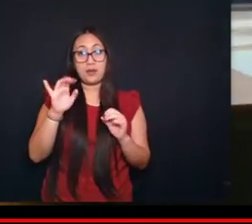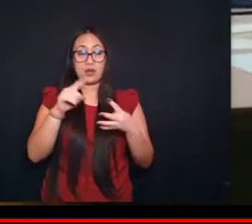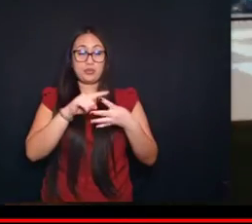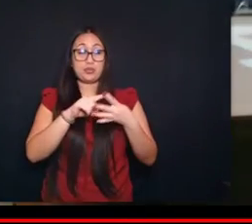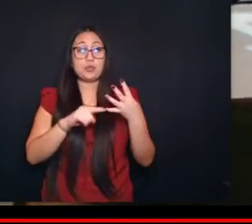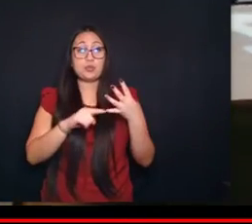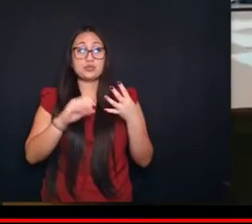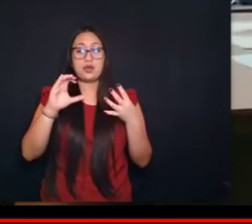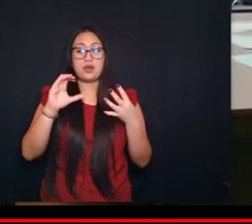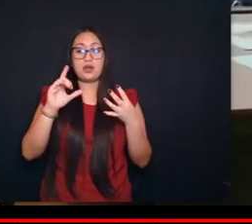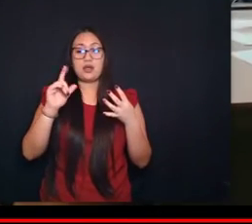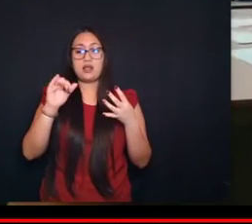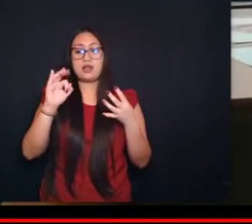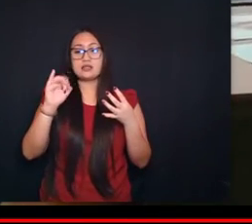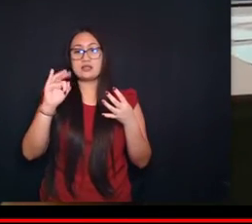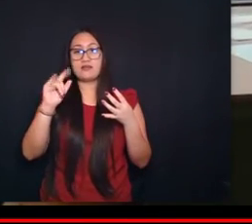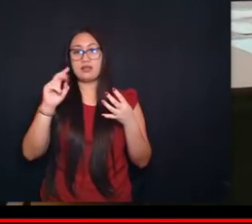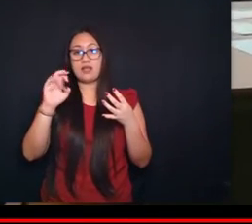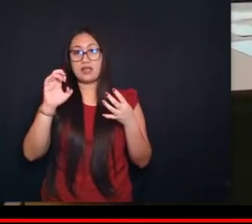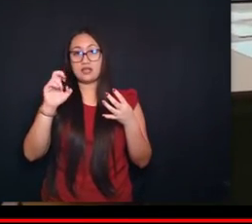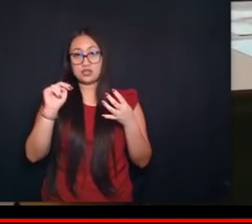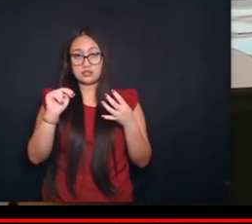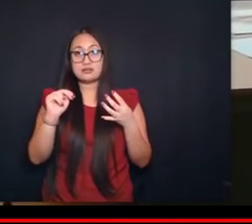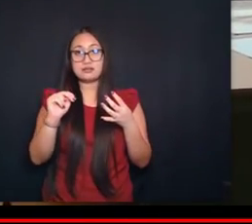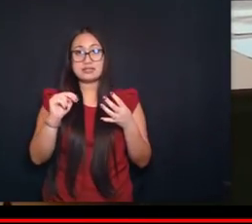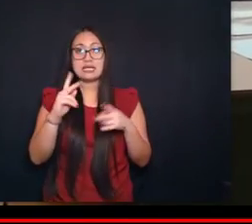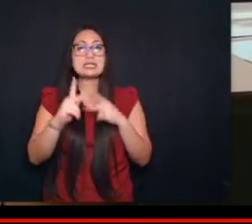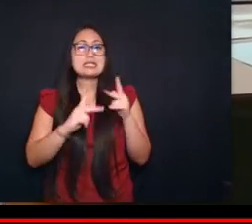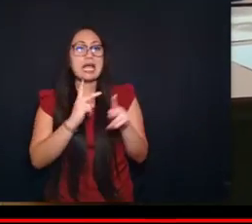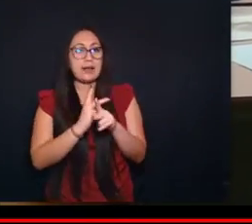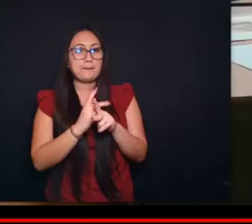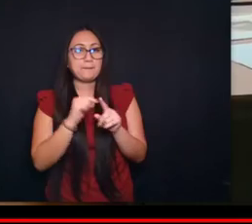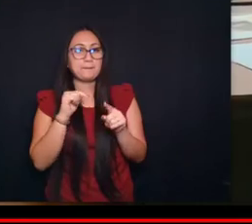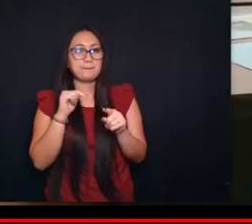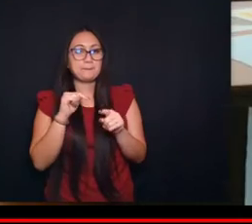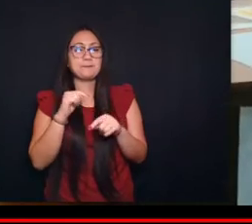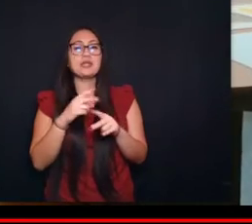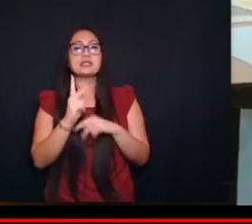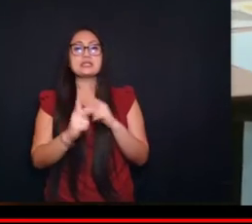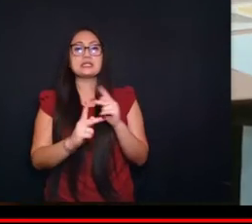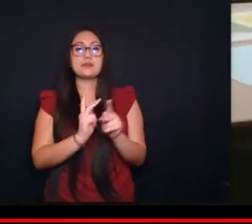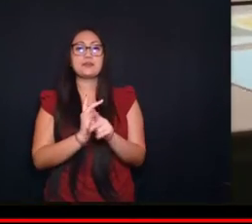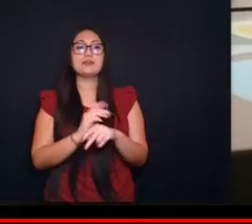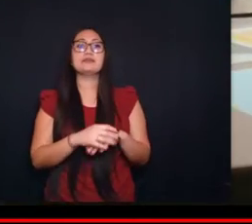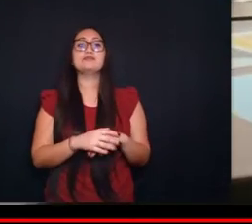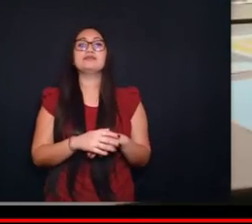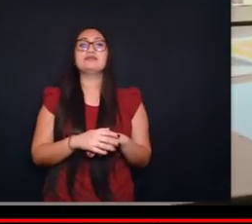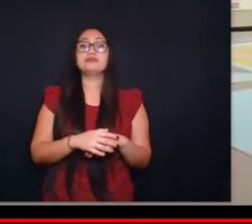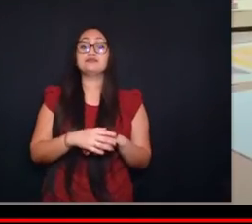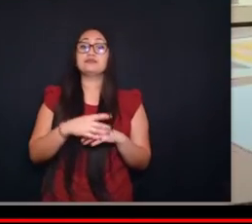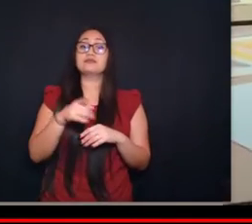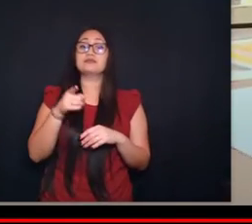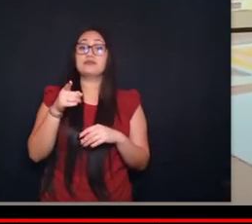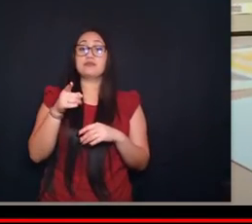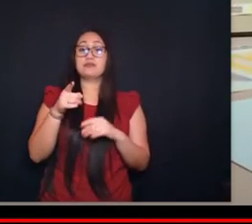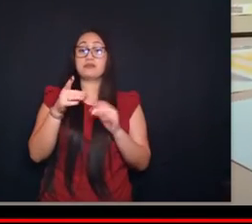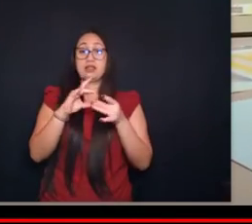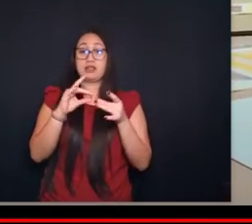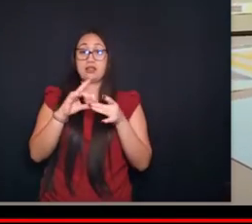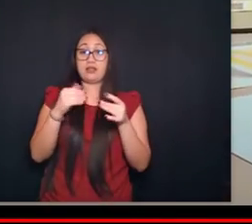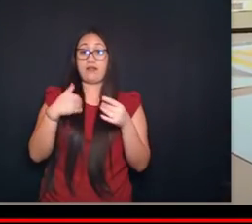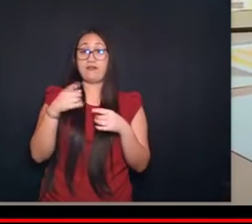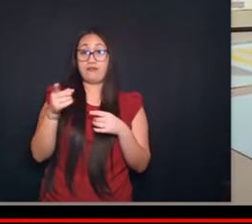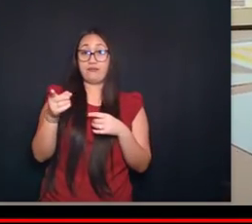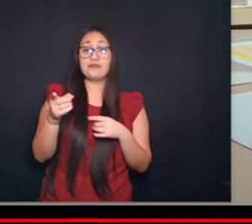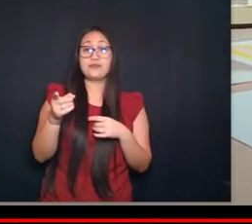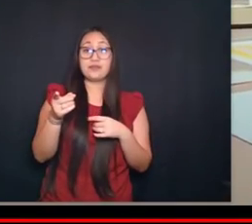Now, you're looking for a classification, a type. There's something in the text that's going to help you with